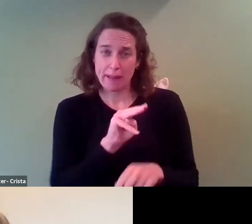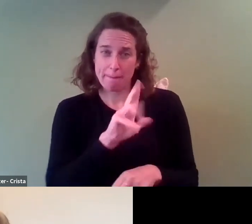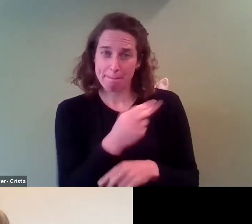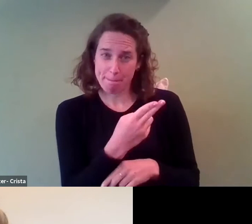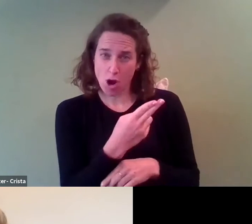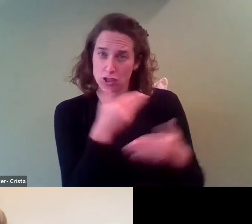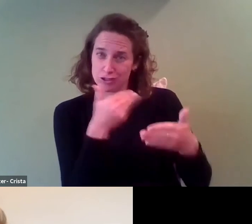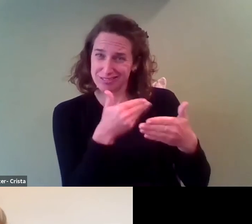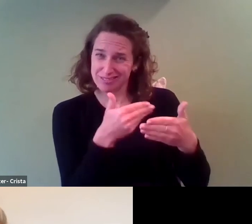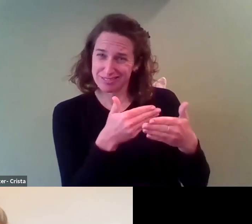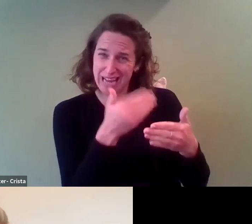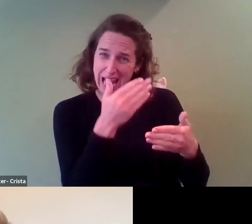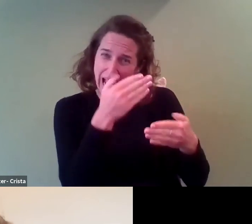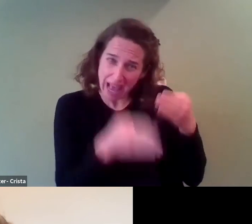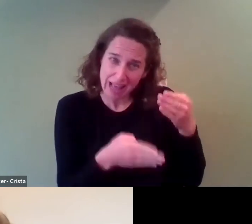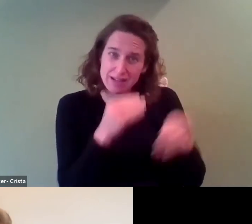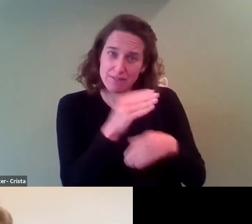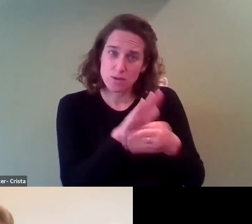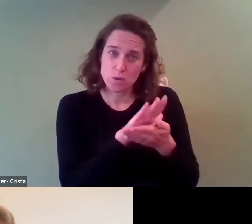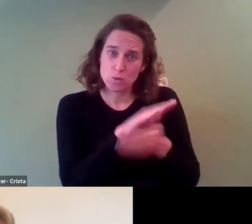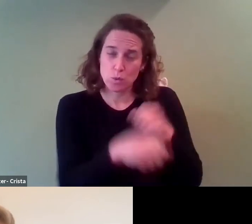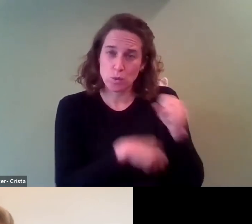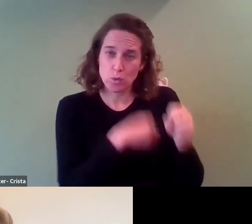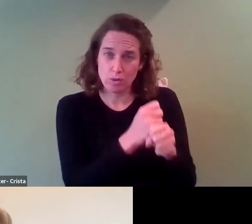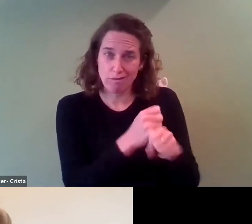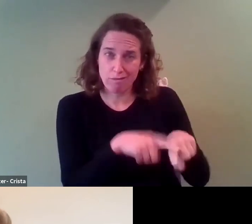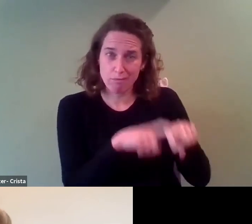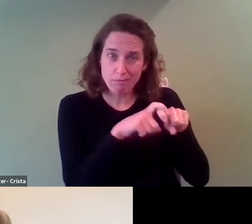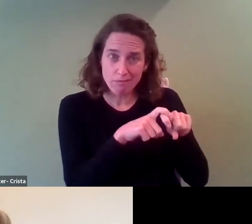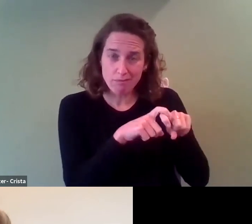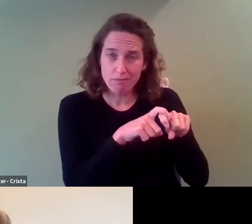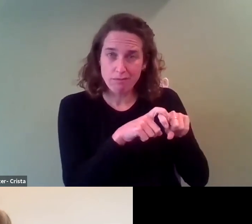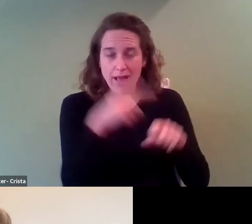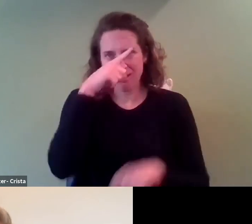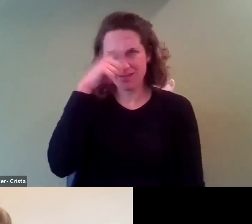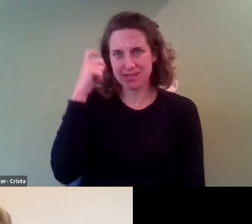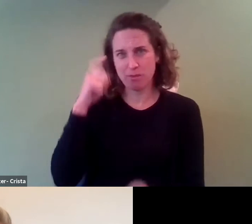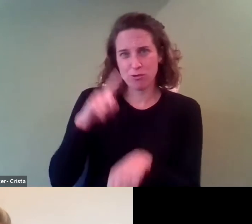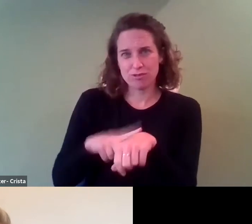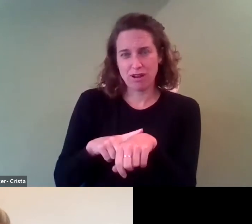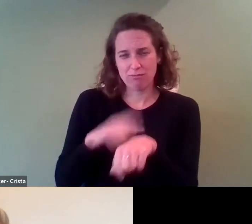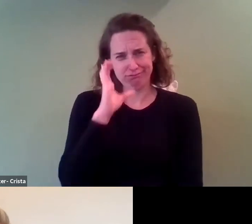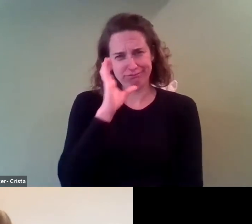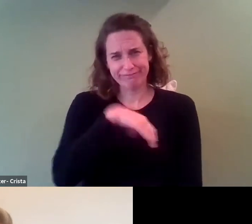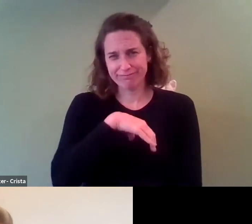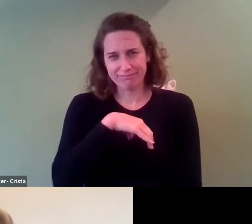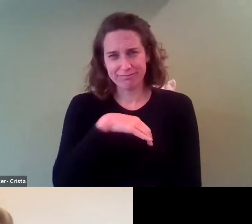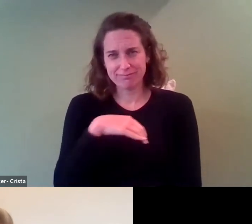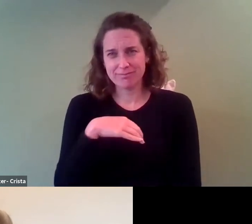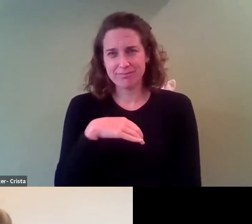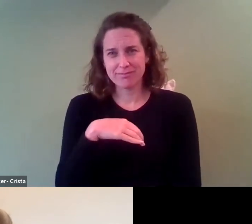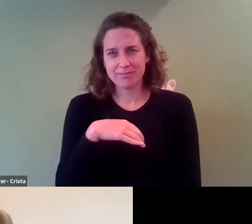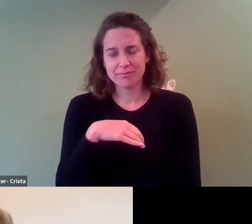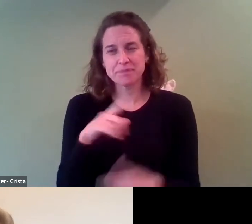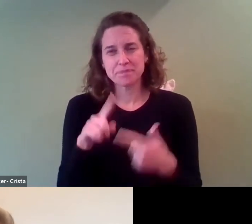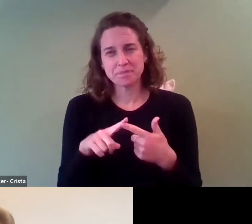was interrupted. And then they experienced a summer break, and that was weird, like no other